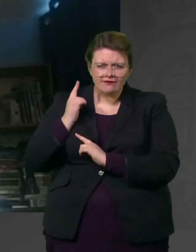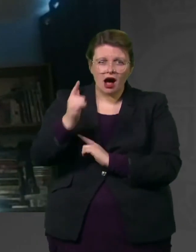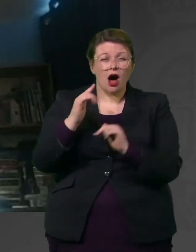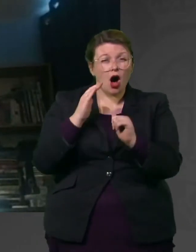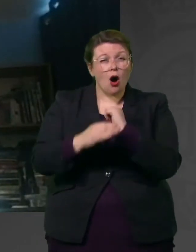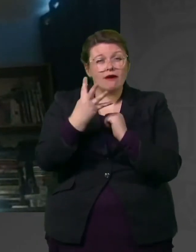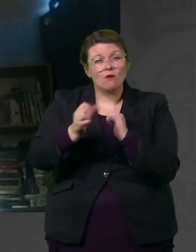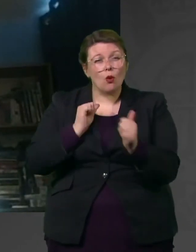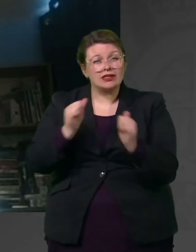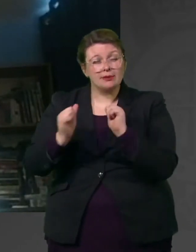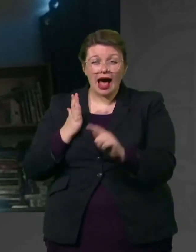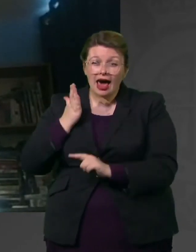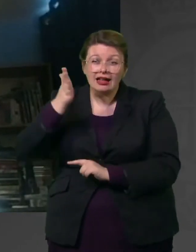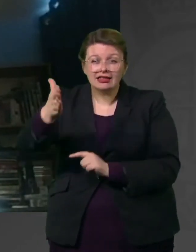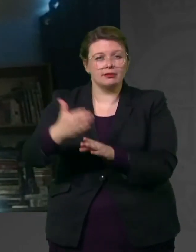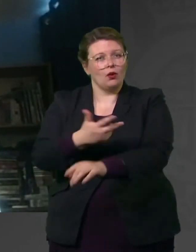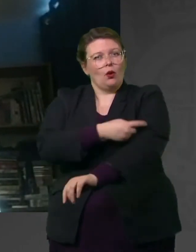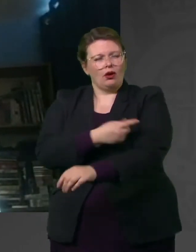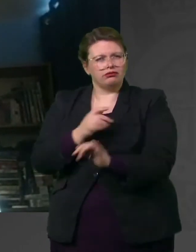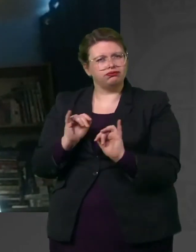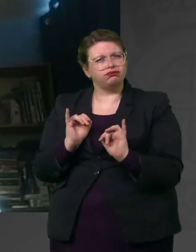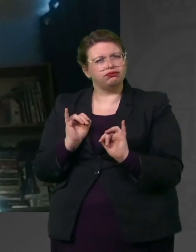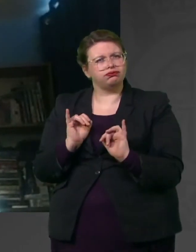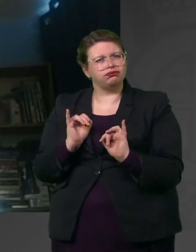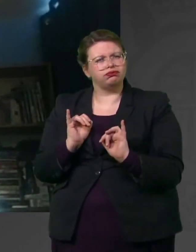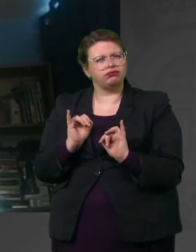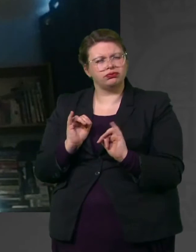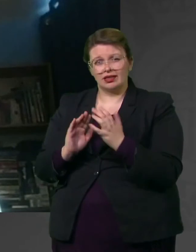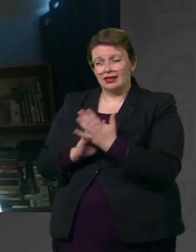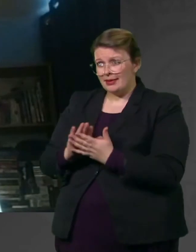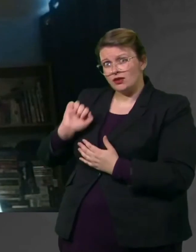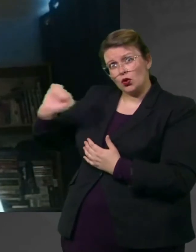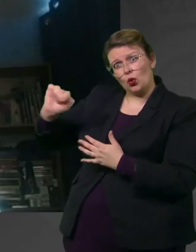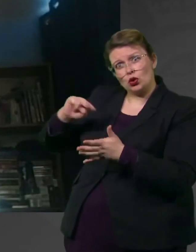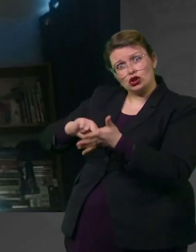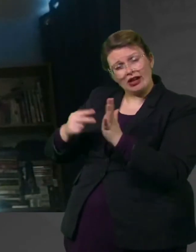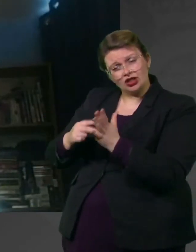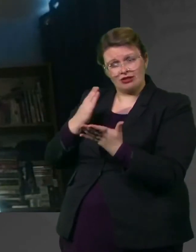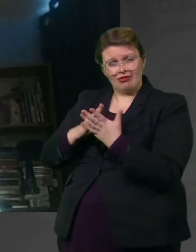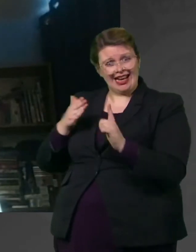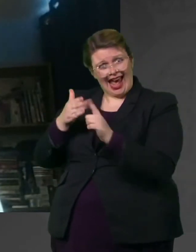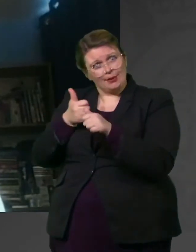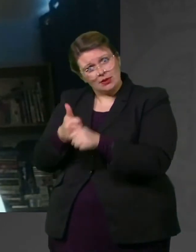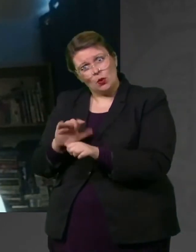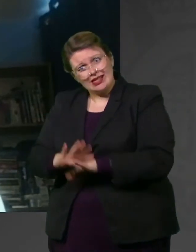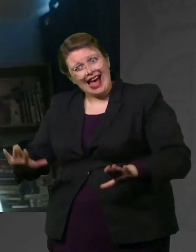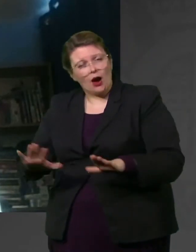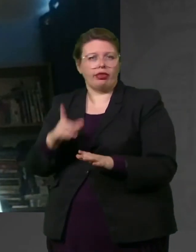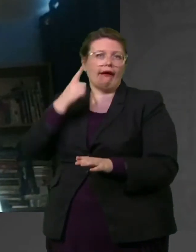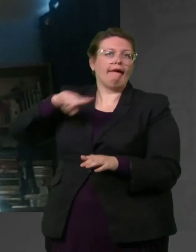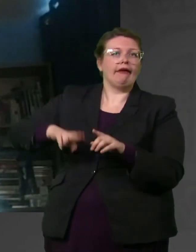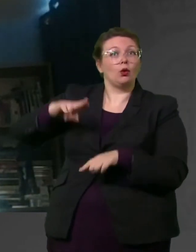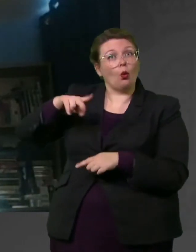And is this a sign that your vaccination strategy has been designed for the south? And just one question to Professor Van